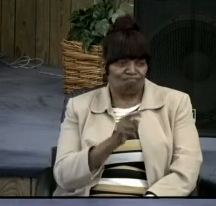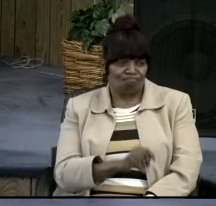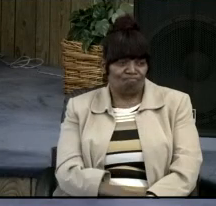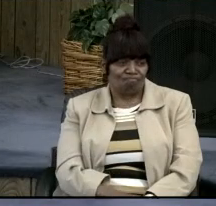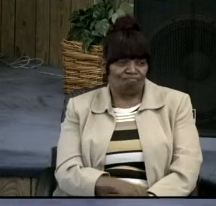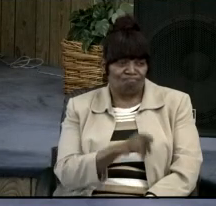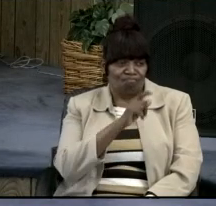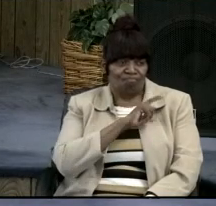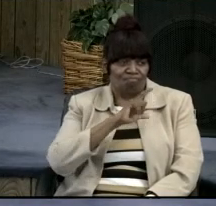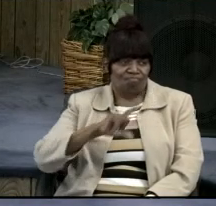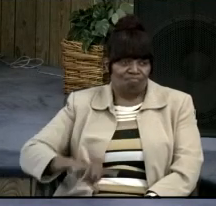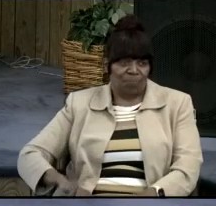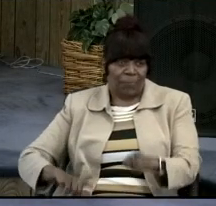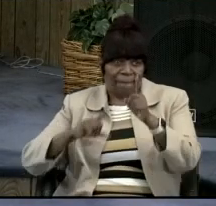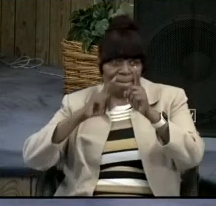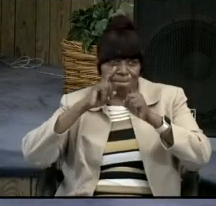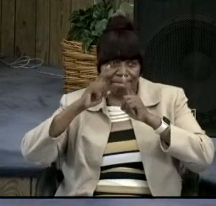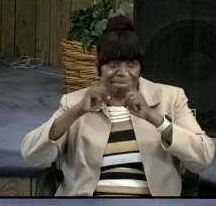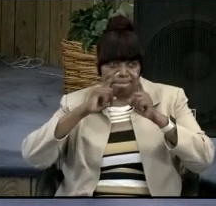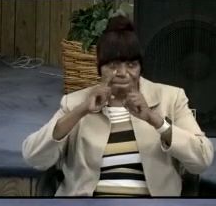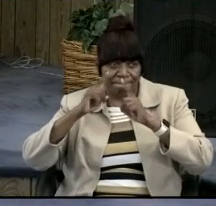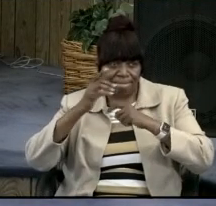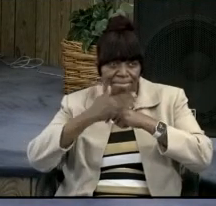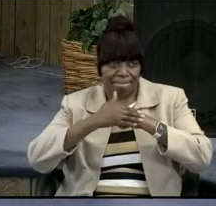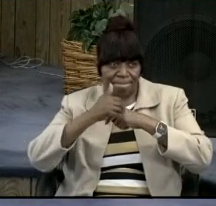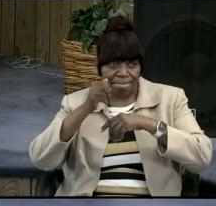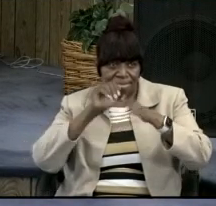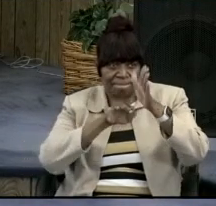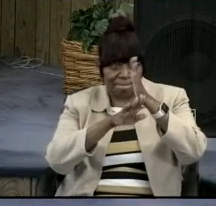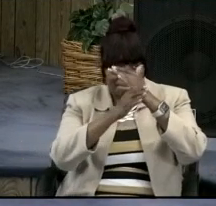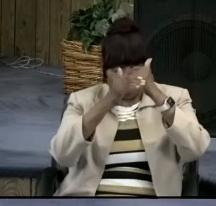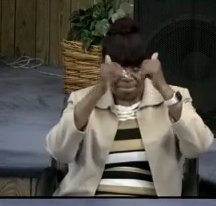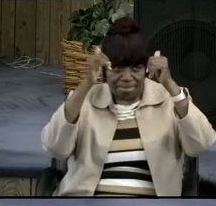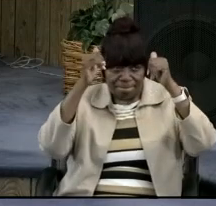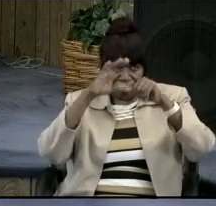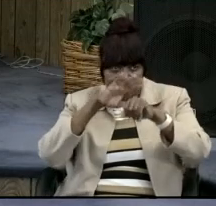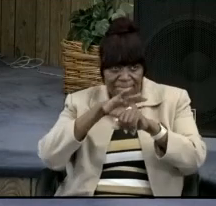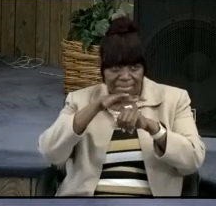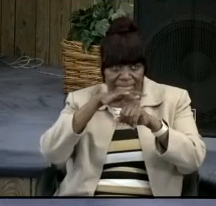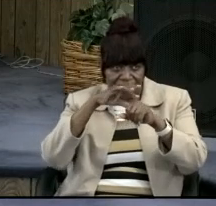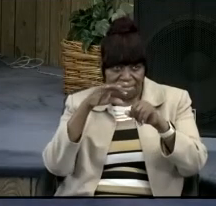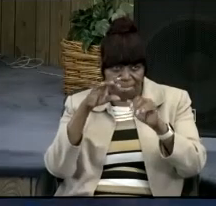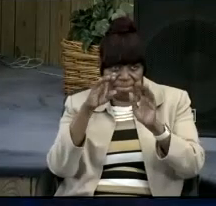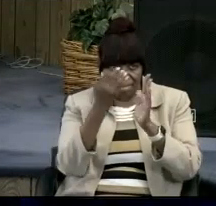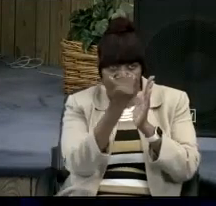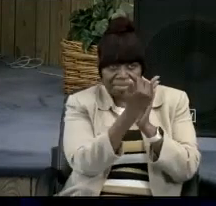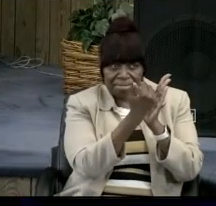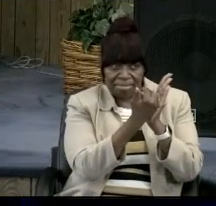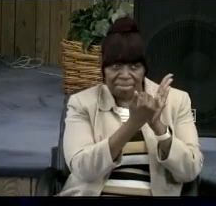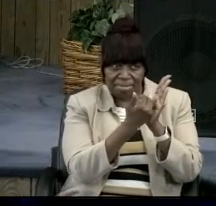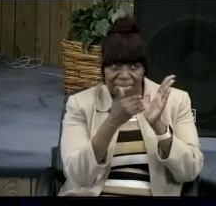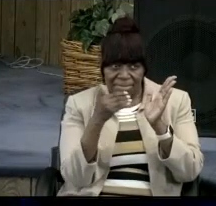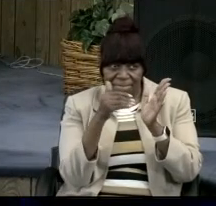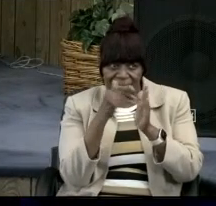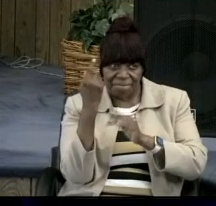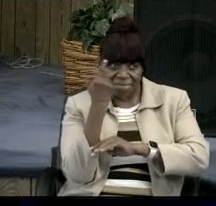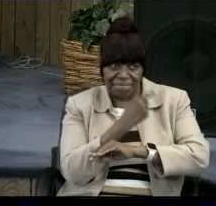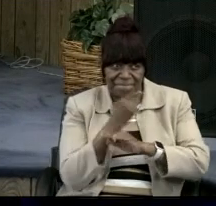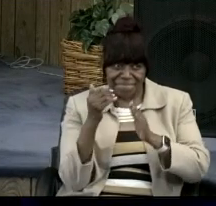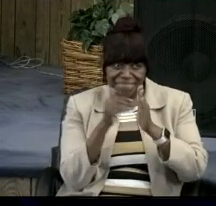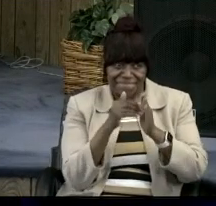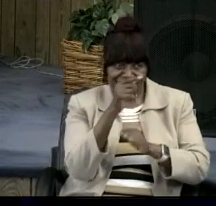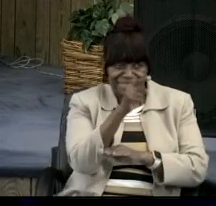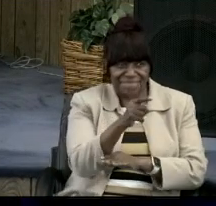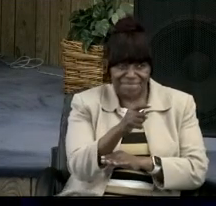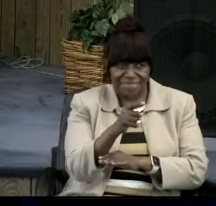So the Lord is speaking here. He says, I call heaven and earth to record this against you. Life and death